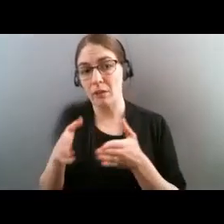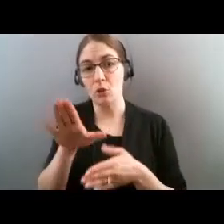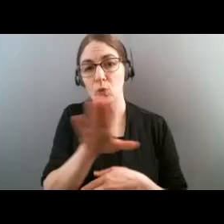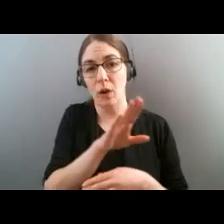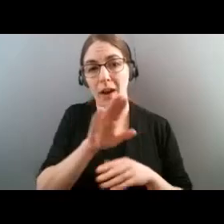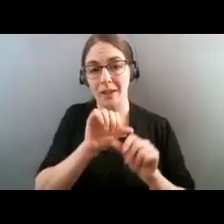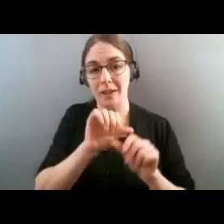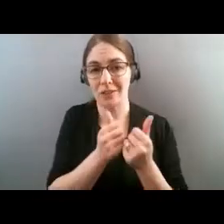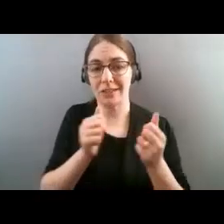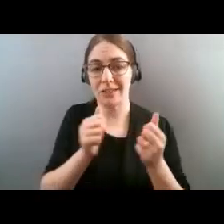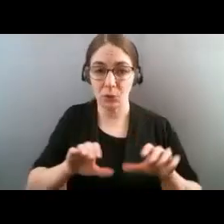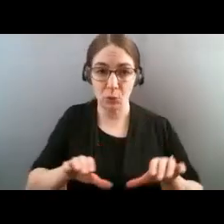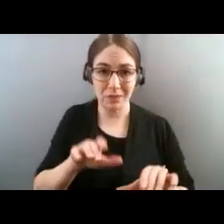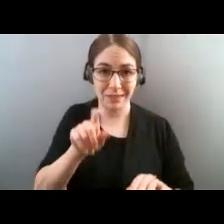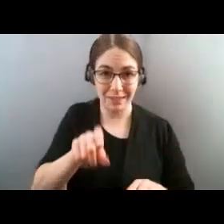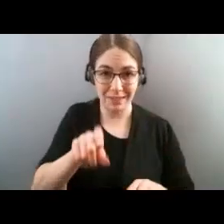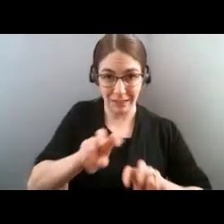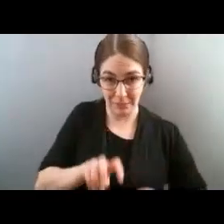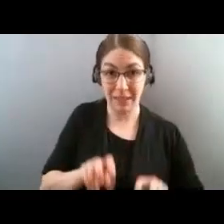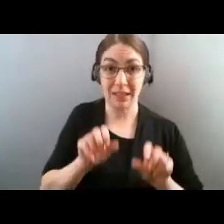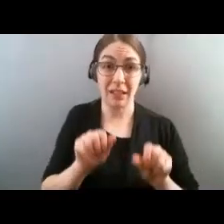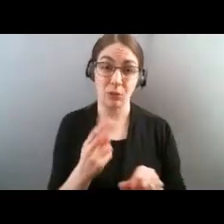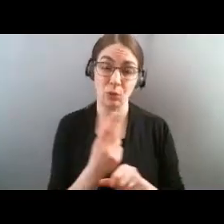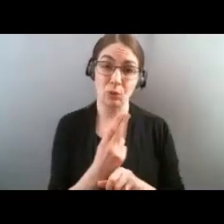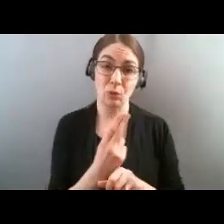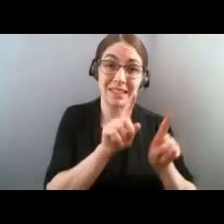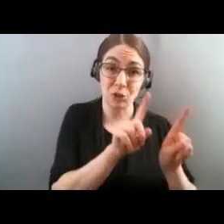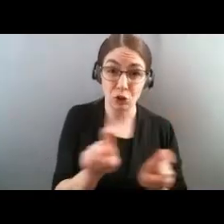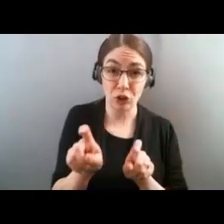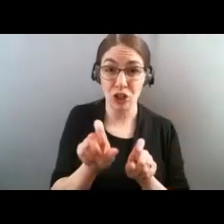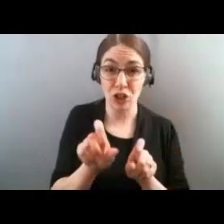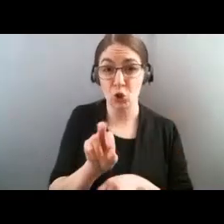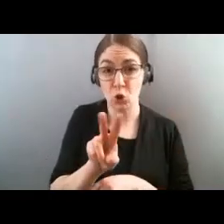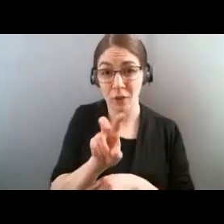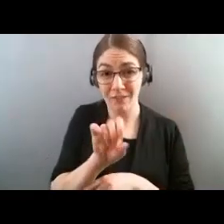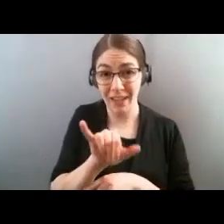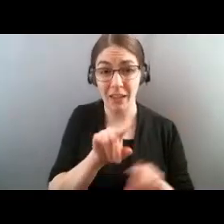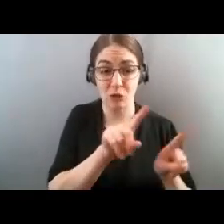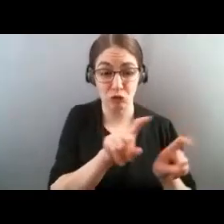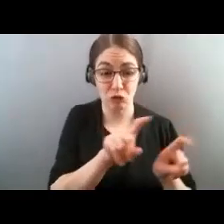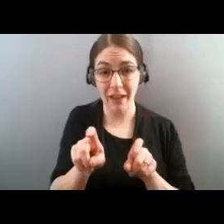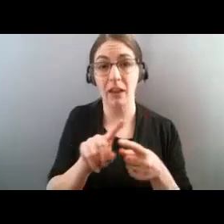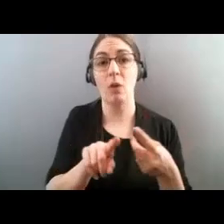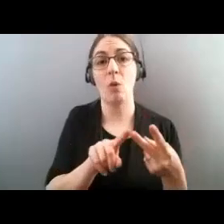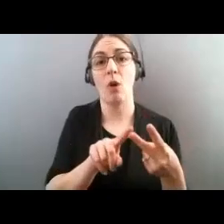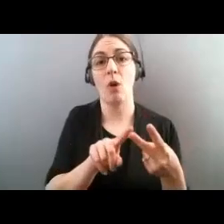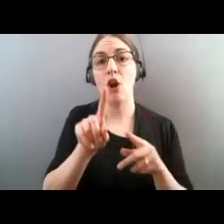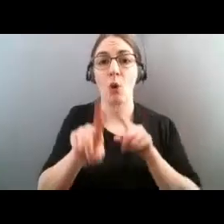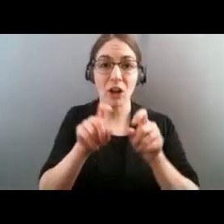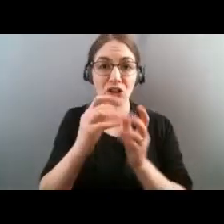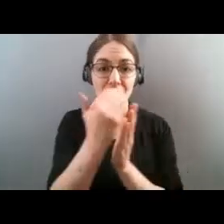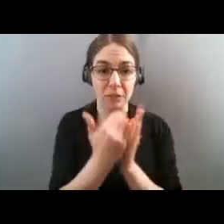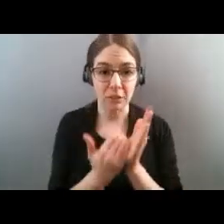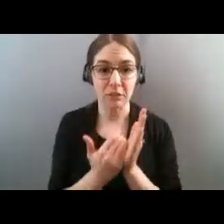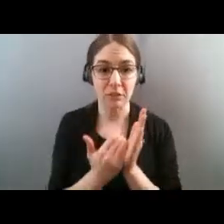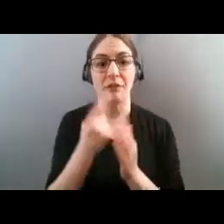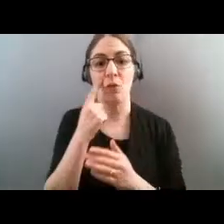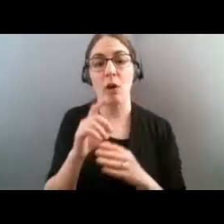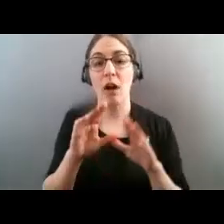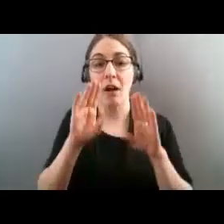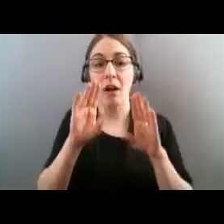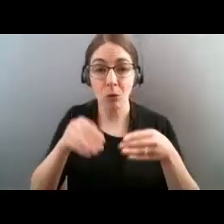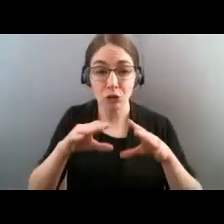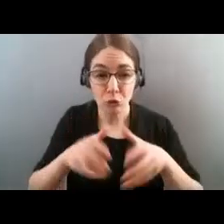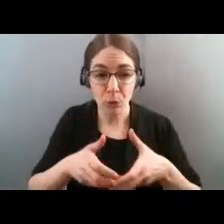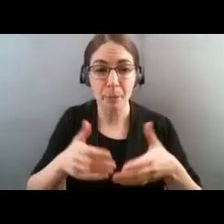needs assessment, either with surveys or questions or focus group, or analyzing